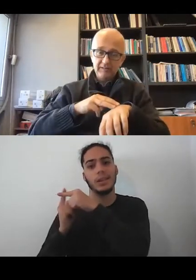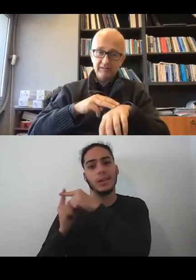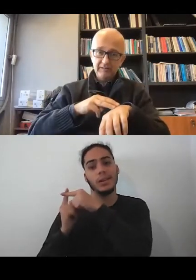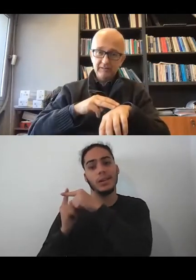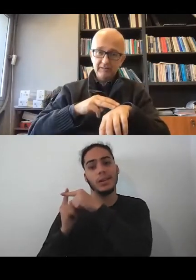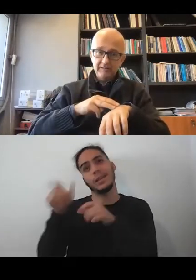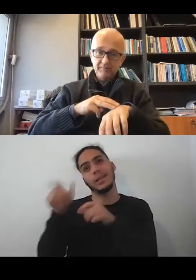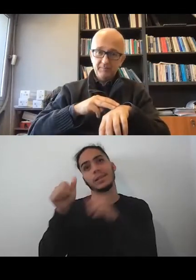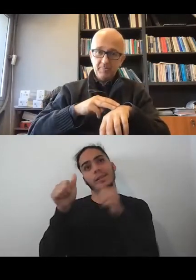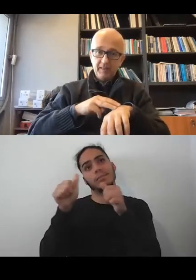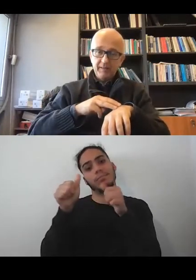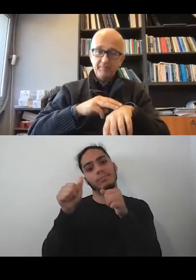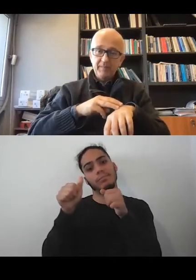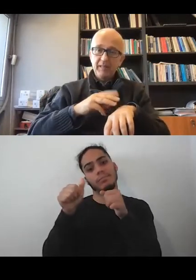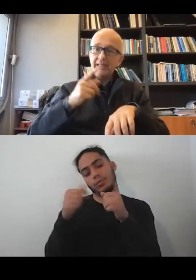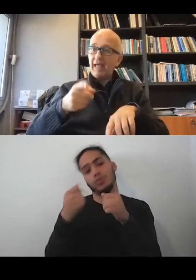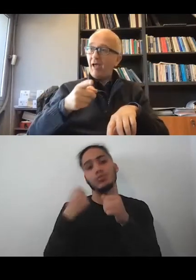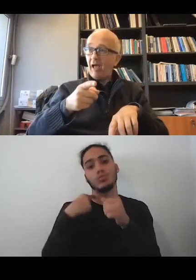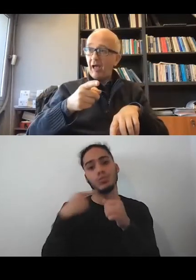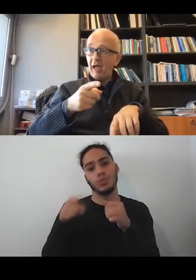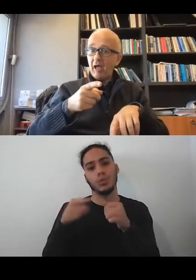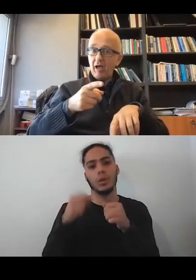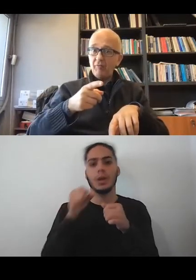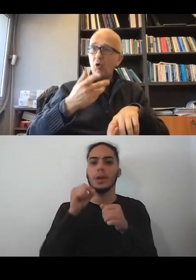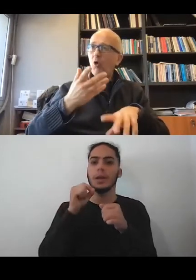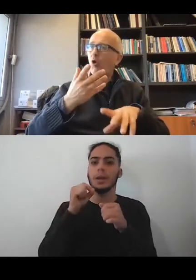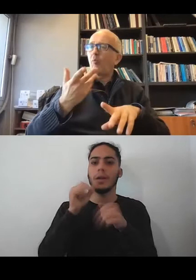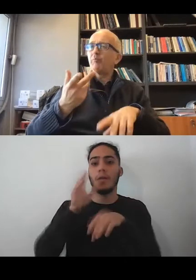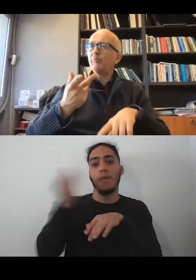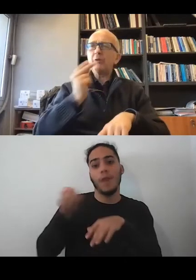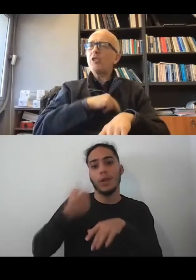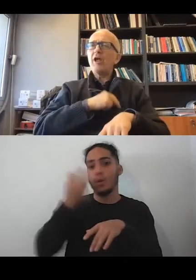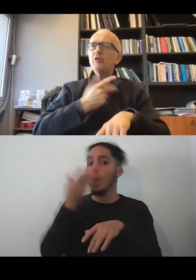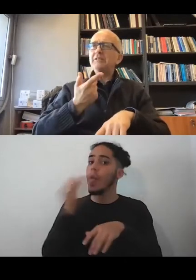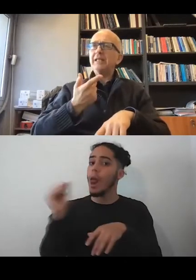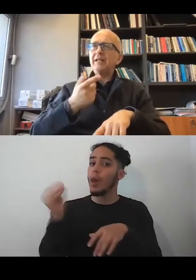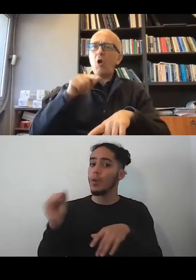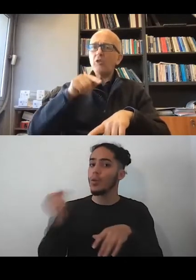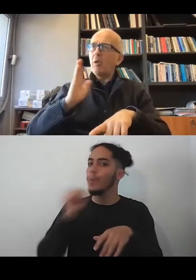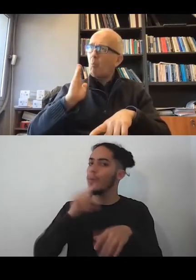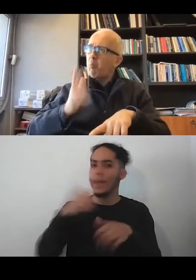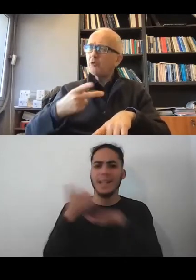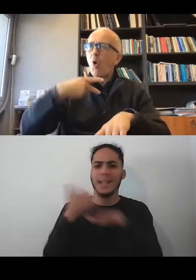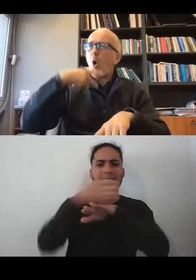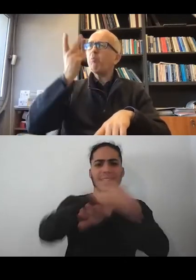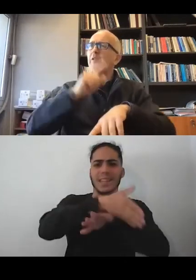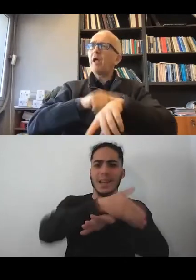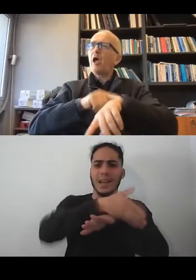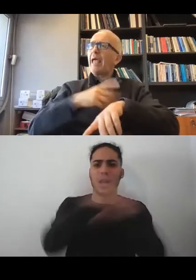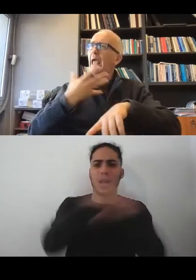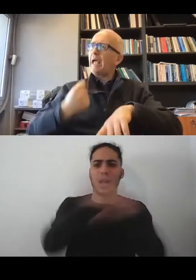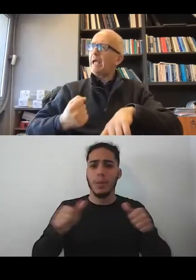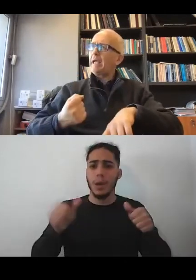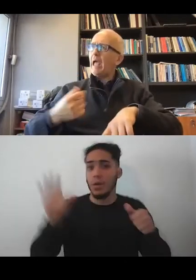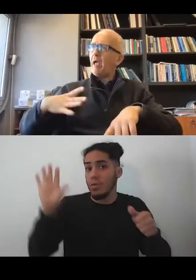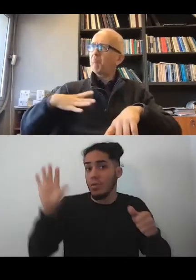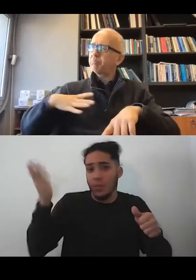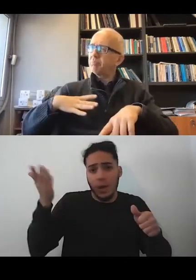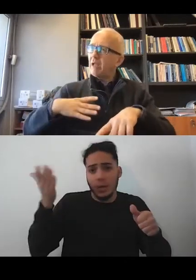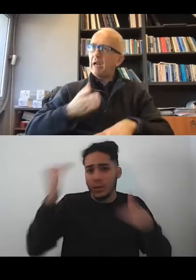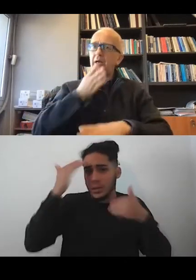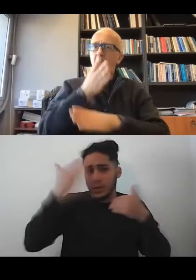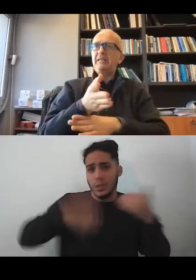address the system whenever they want, and practice whenever they want. And in